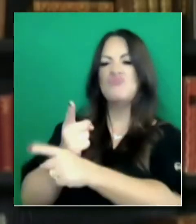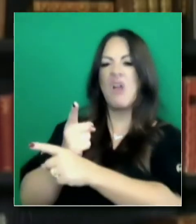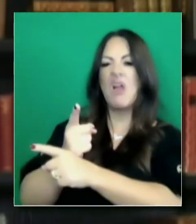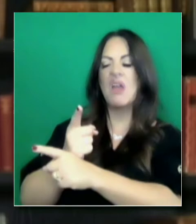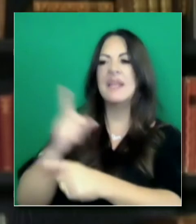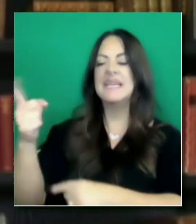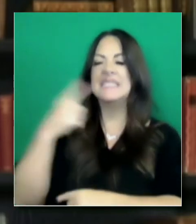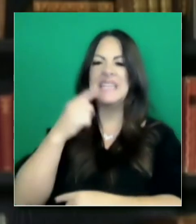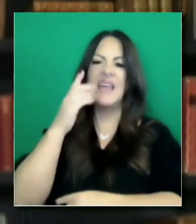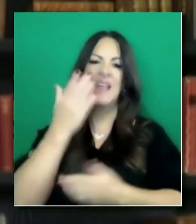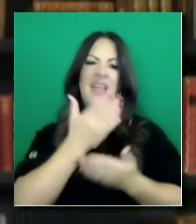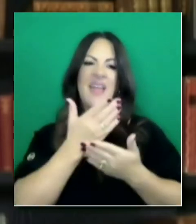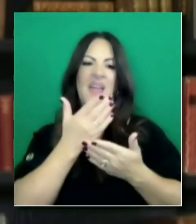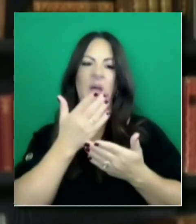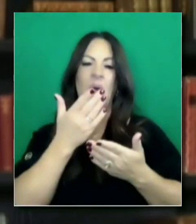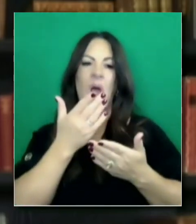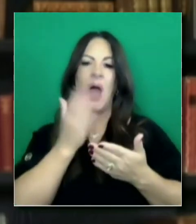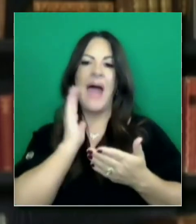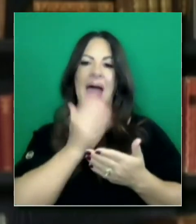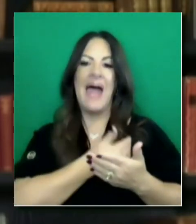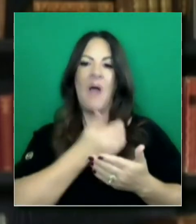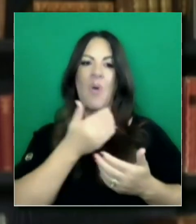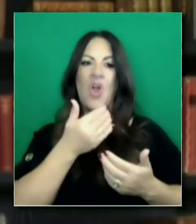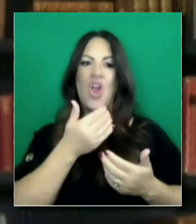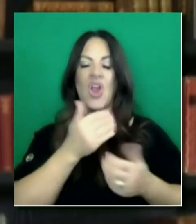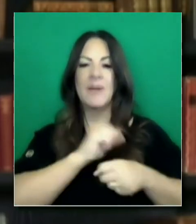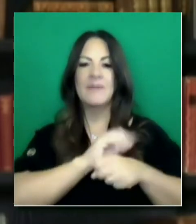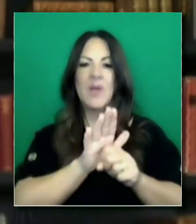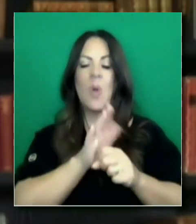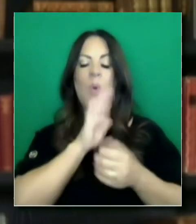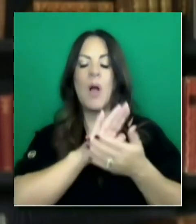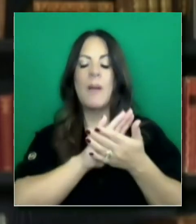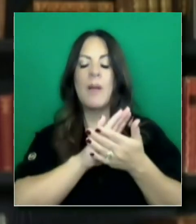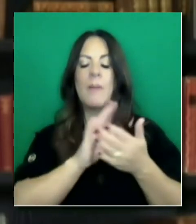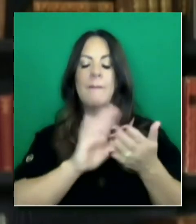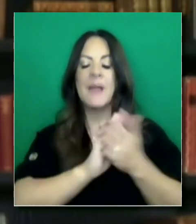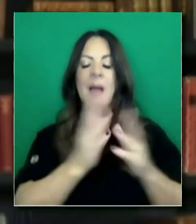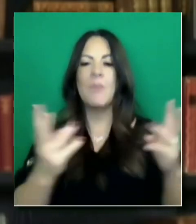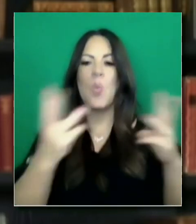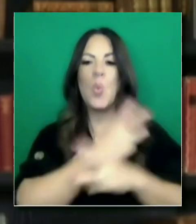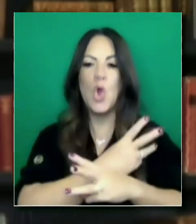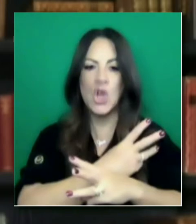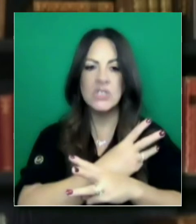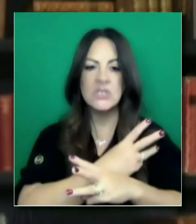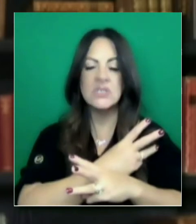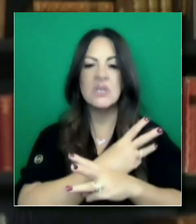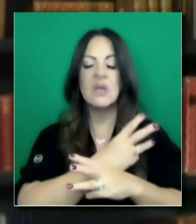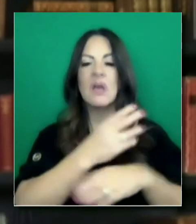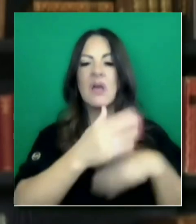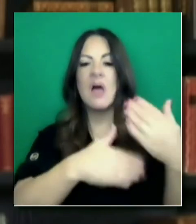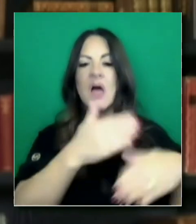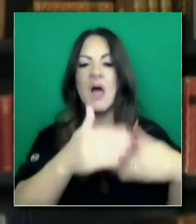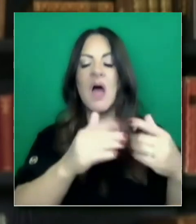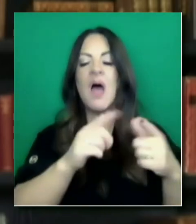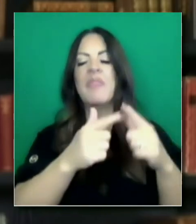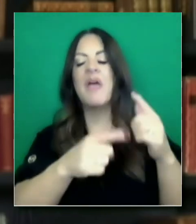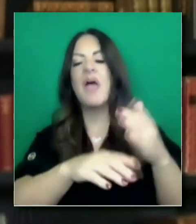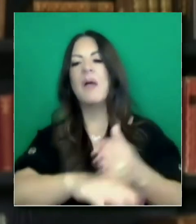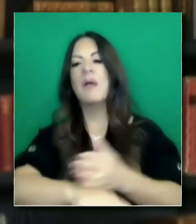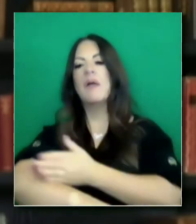better. And I think demonstrably that's the case. And not only as a nation, but